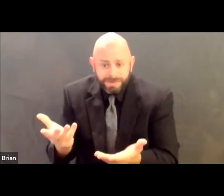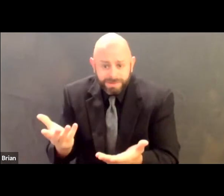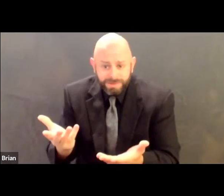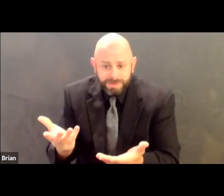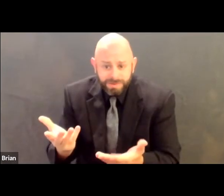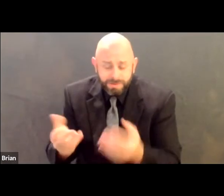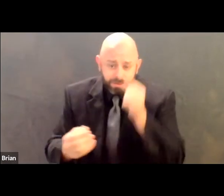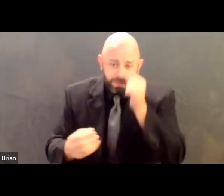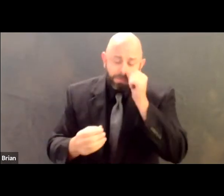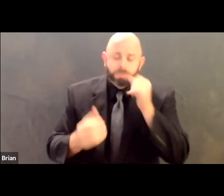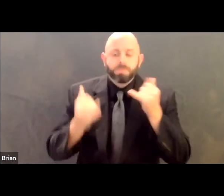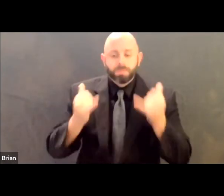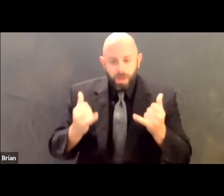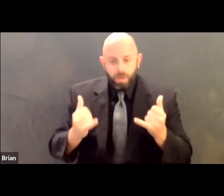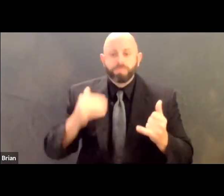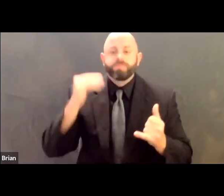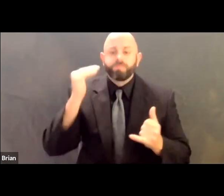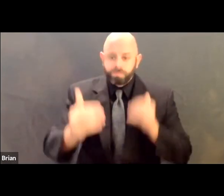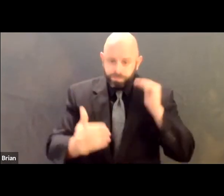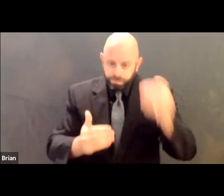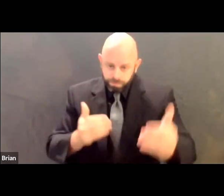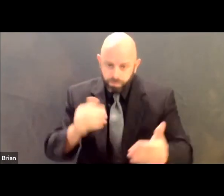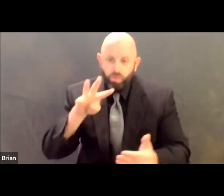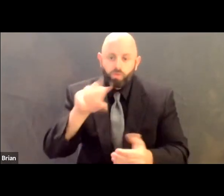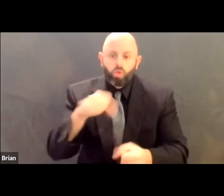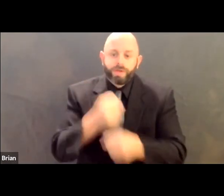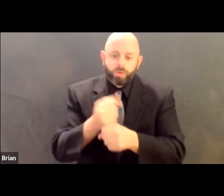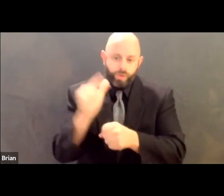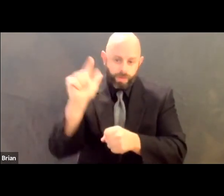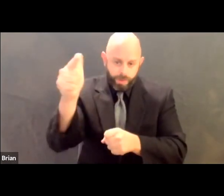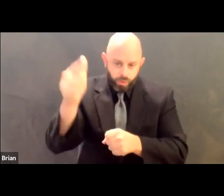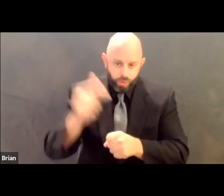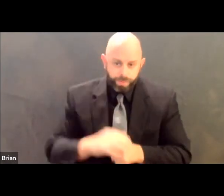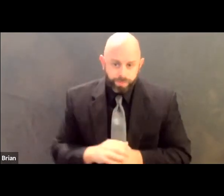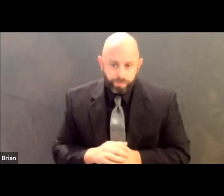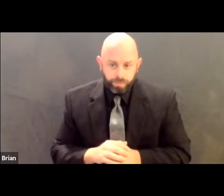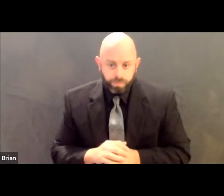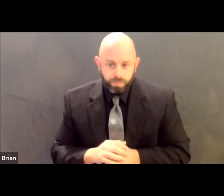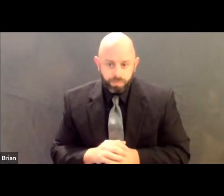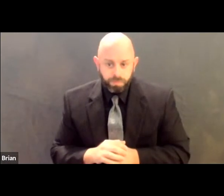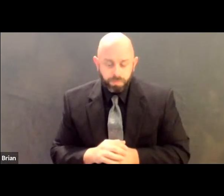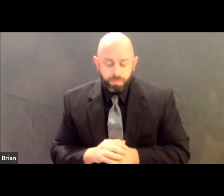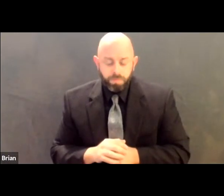advance this by about 40 years. So about 40 years later,